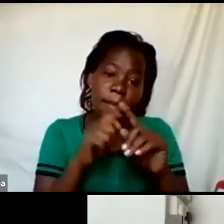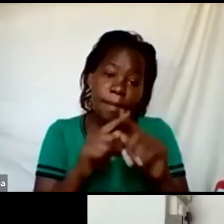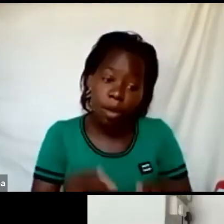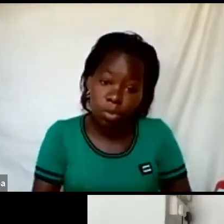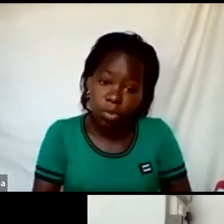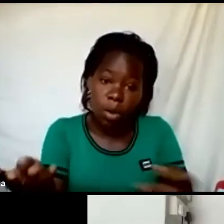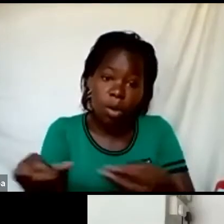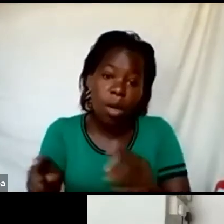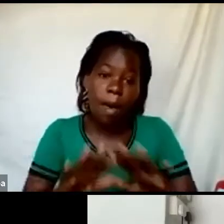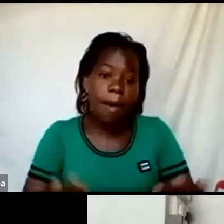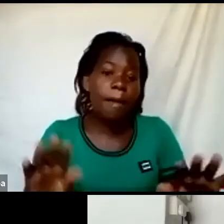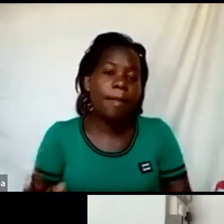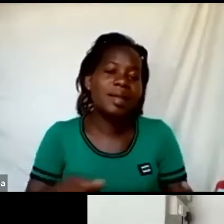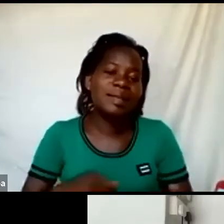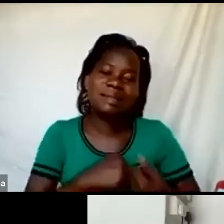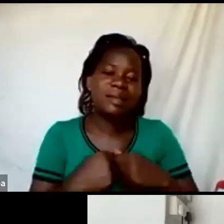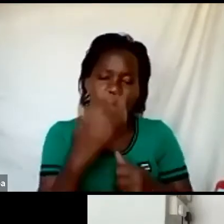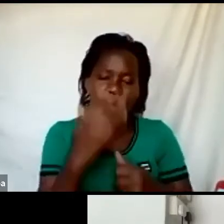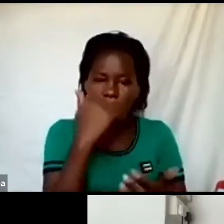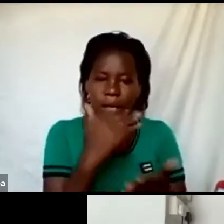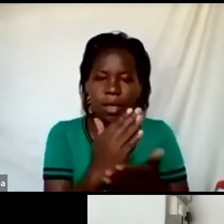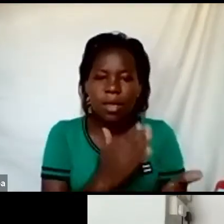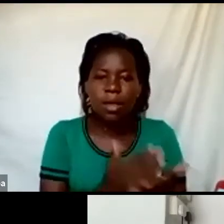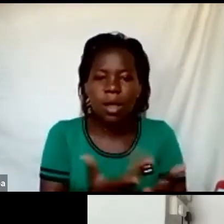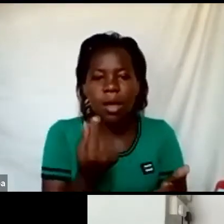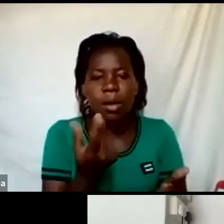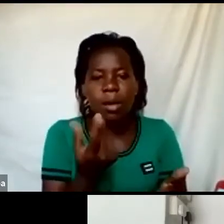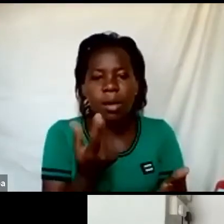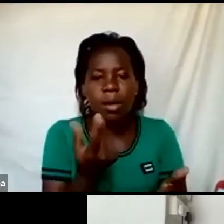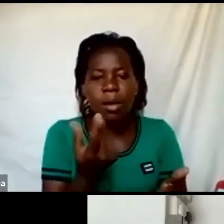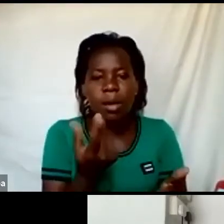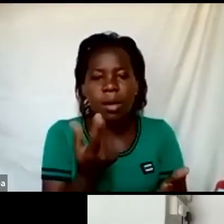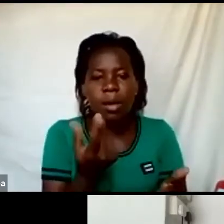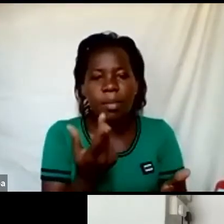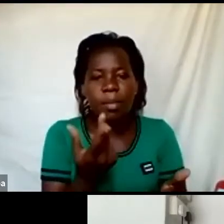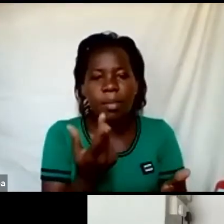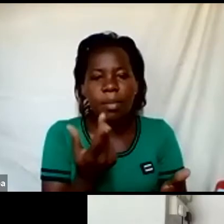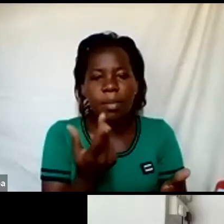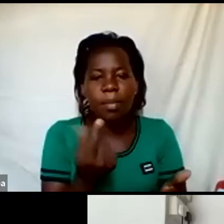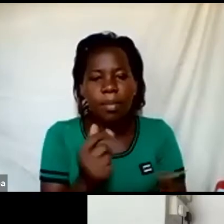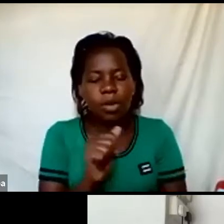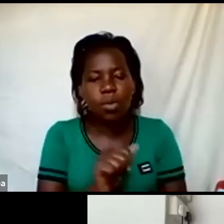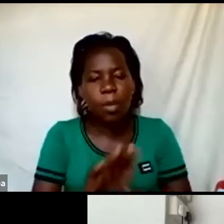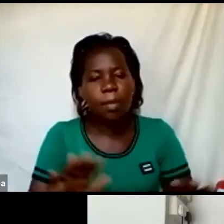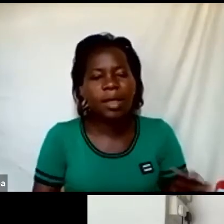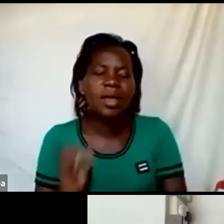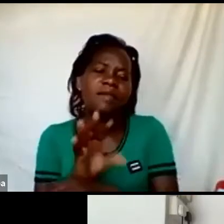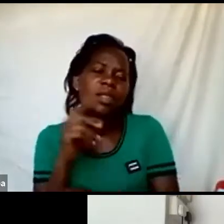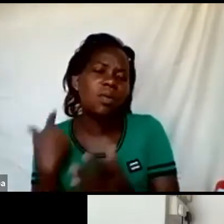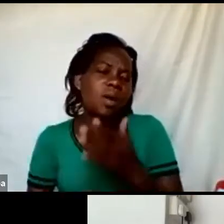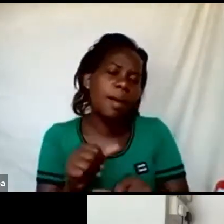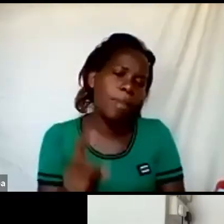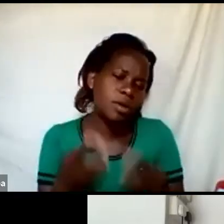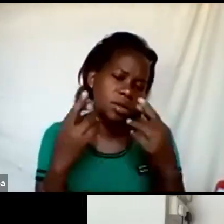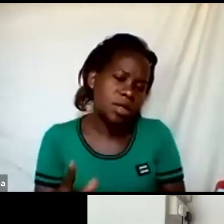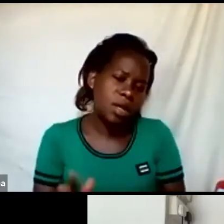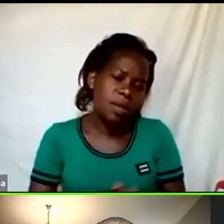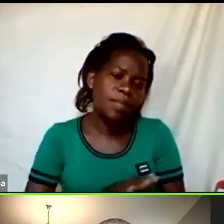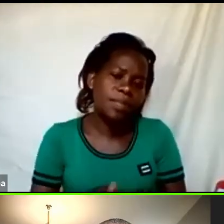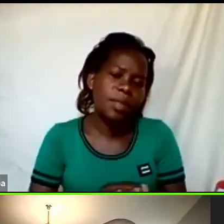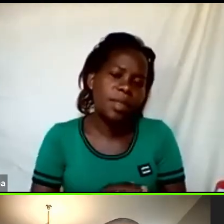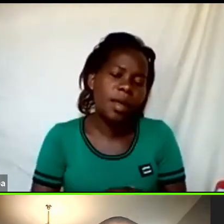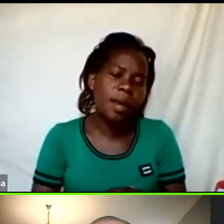a big challenge because we don't have money to do marketing. What advice would you give to someone who has started manufacturing, needs to get their product out there, but